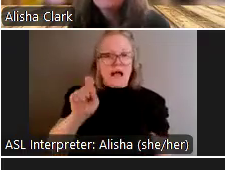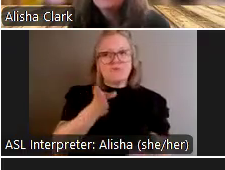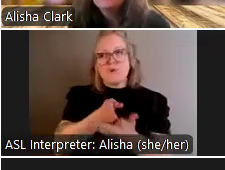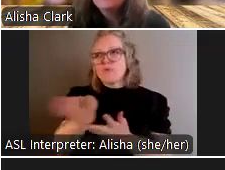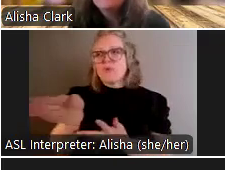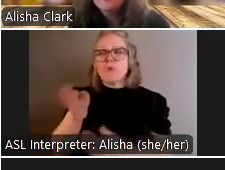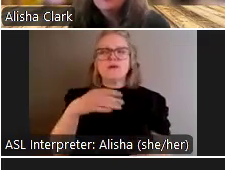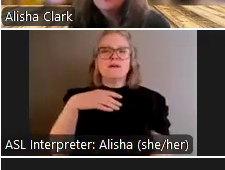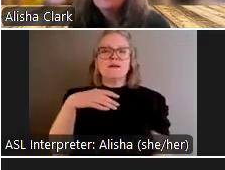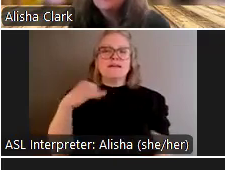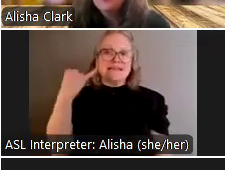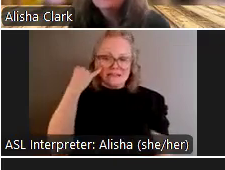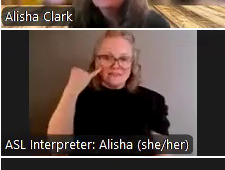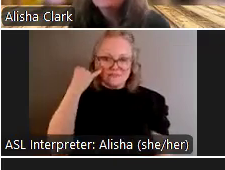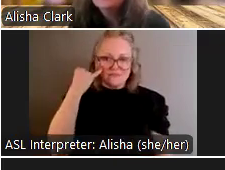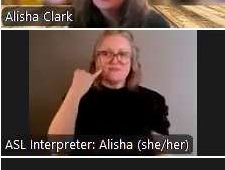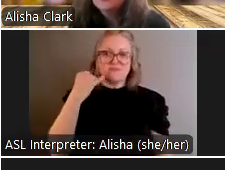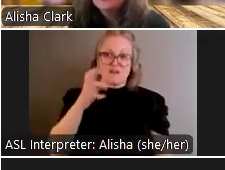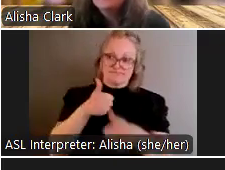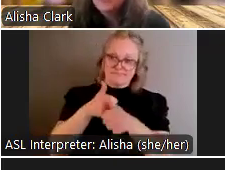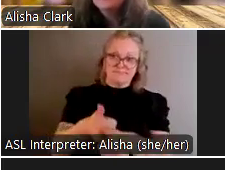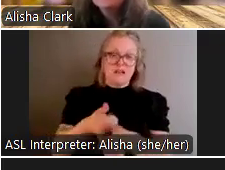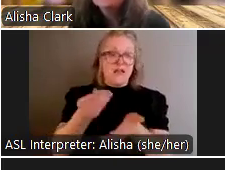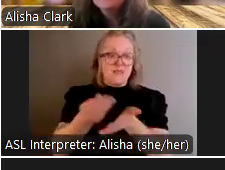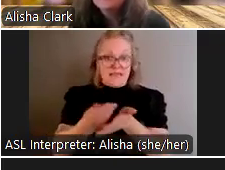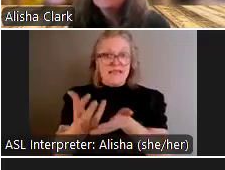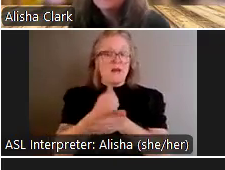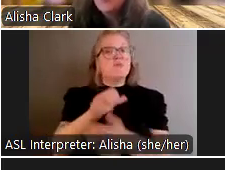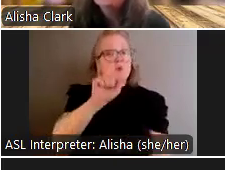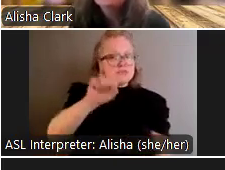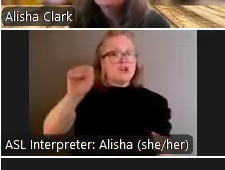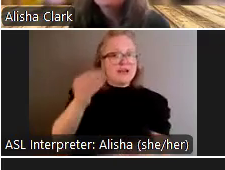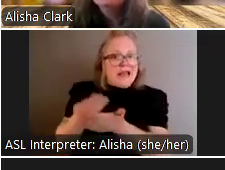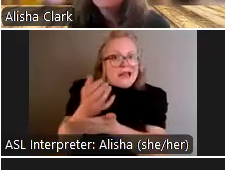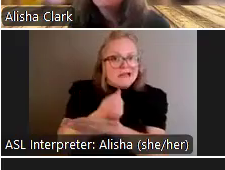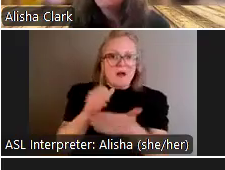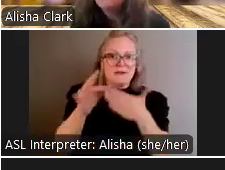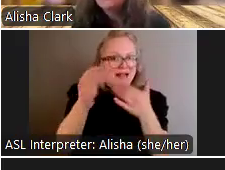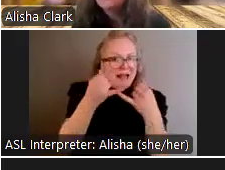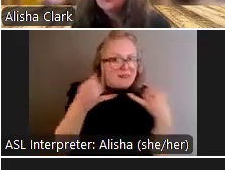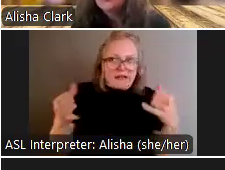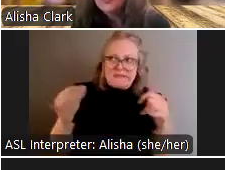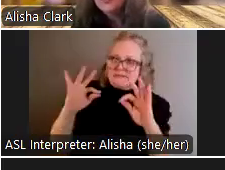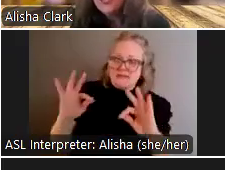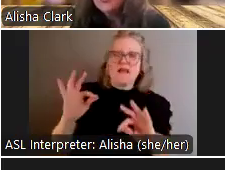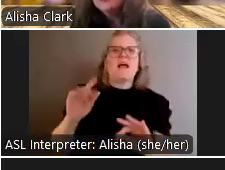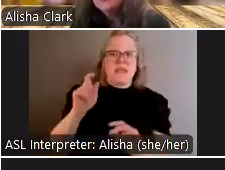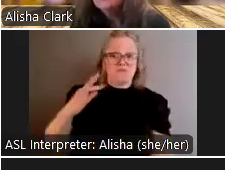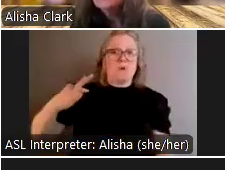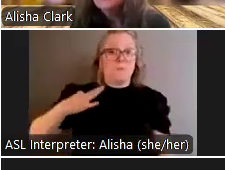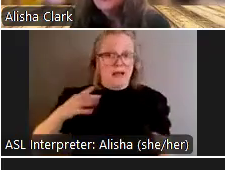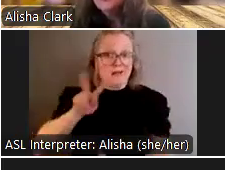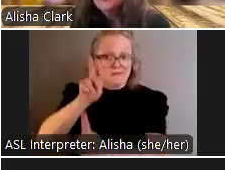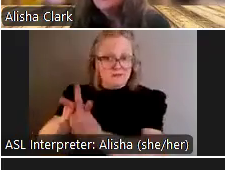if they're within the income guidelines, the Social Security income guidelines, then they have to apply for Social Security.